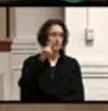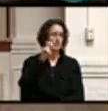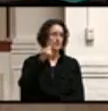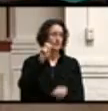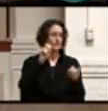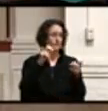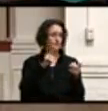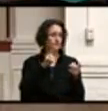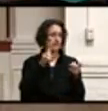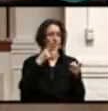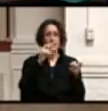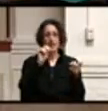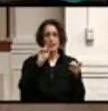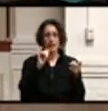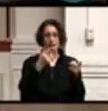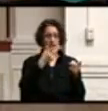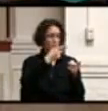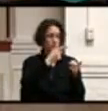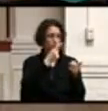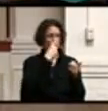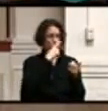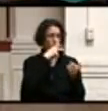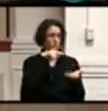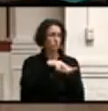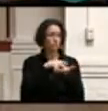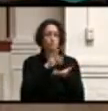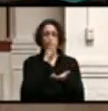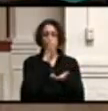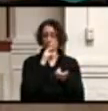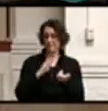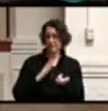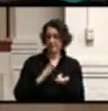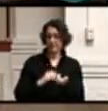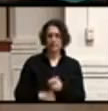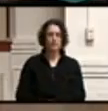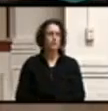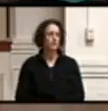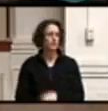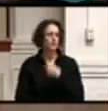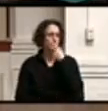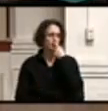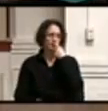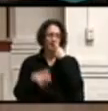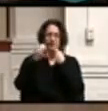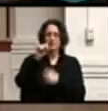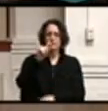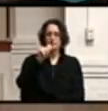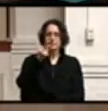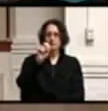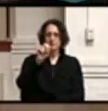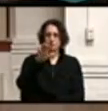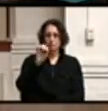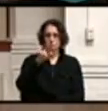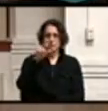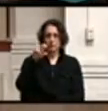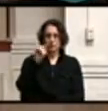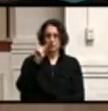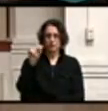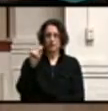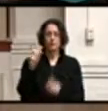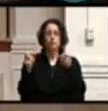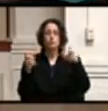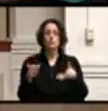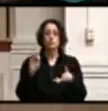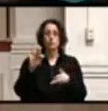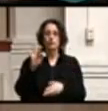from the microphone, that'd be nice. Is that okay? Oh, absolutely. Thank you. Let me check with the town manager to make sure he's okay. I'm here